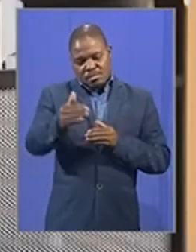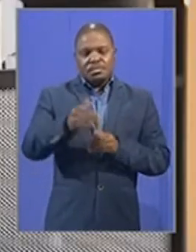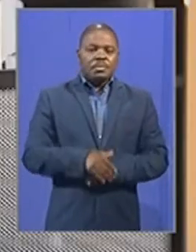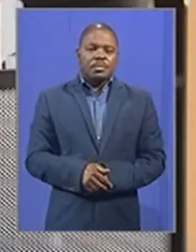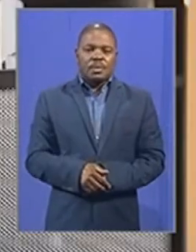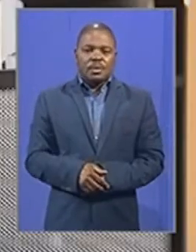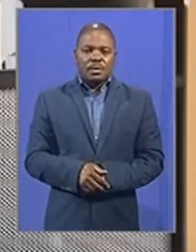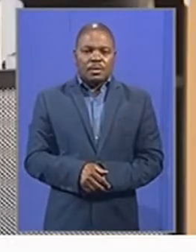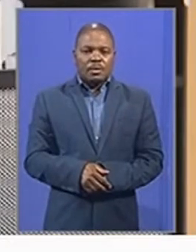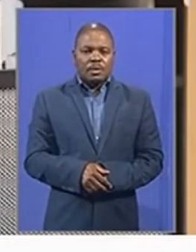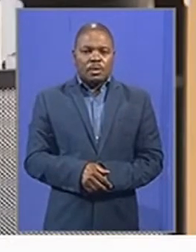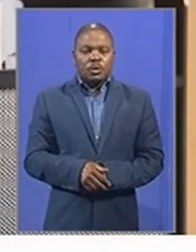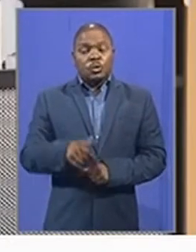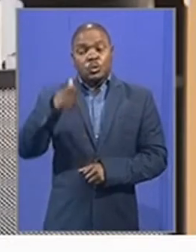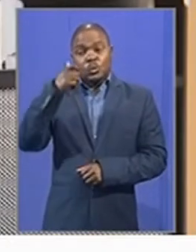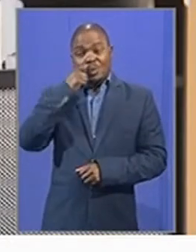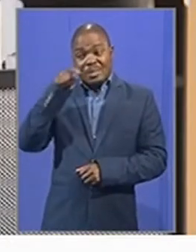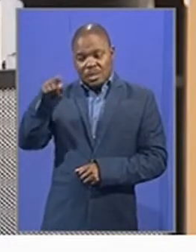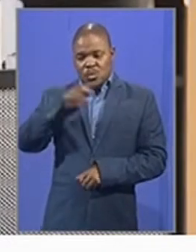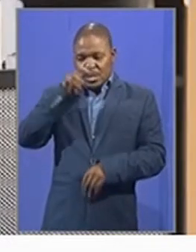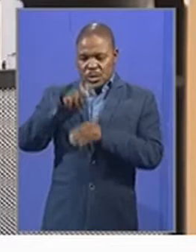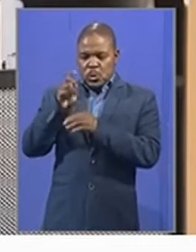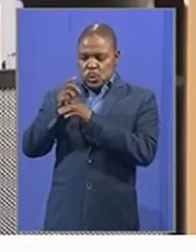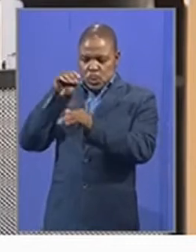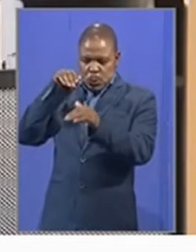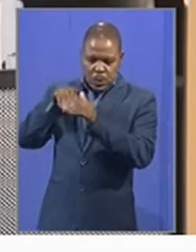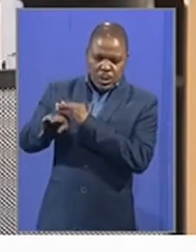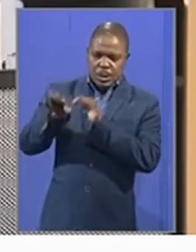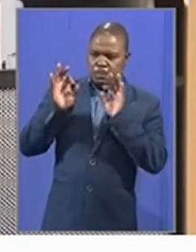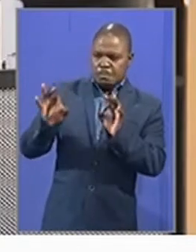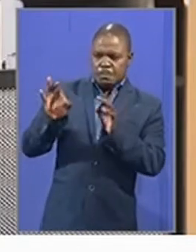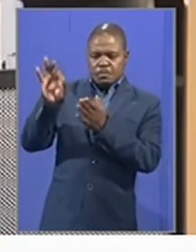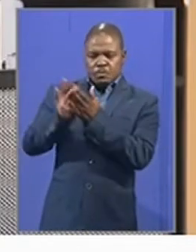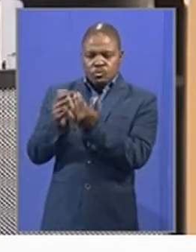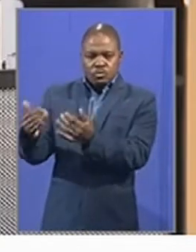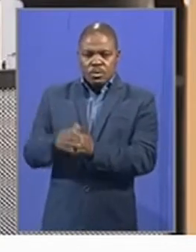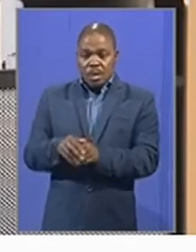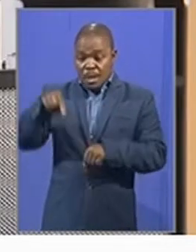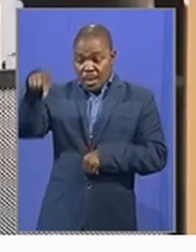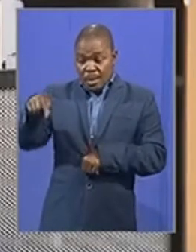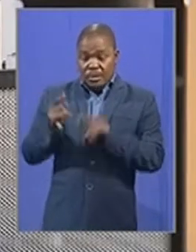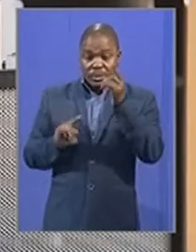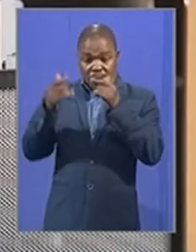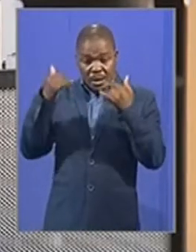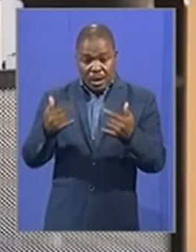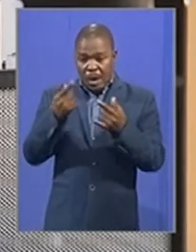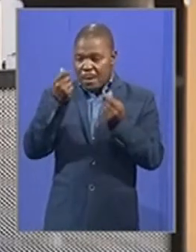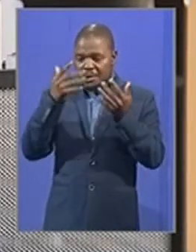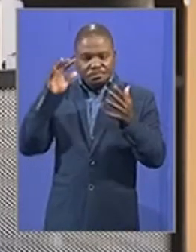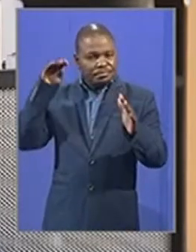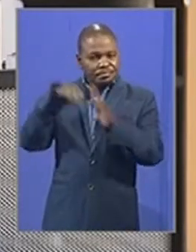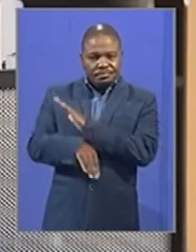We will have to take the city of Tshwane by storm. The city is currently bankrupt. There is no money